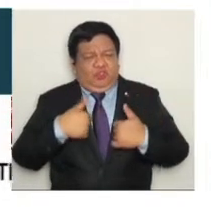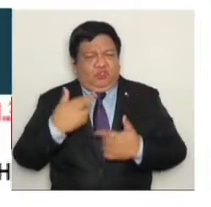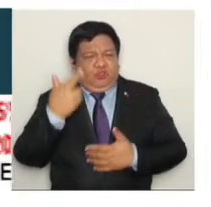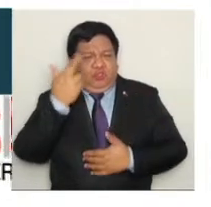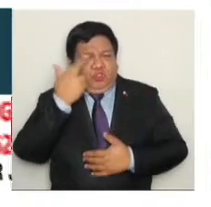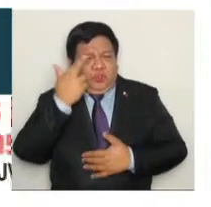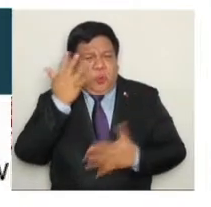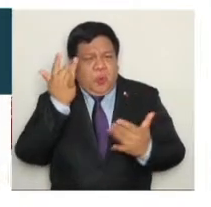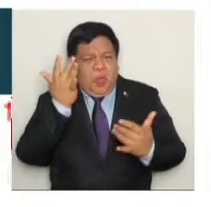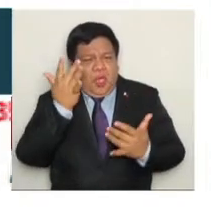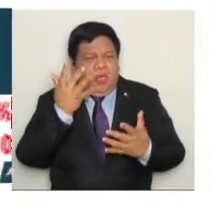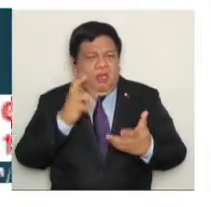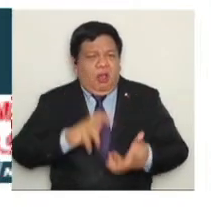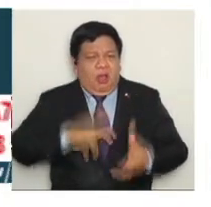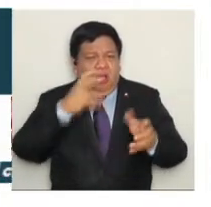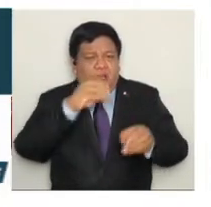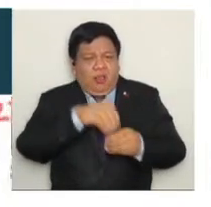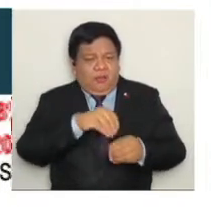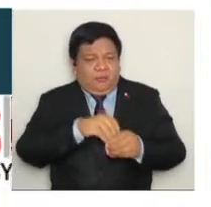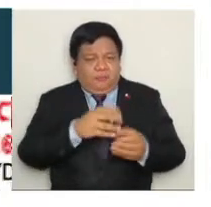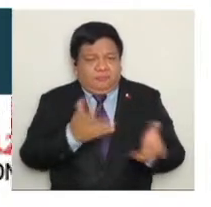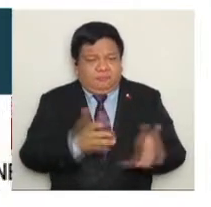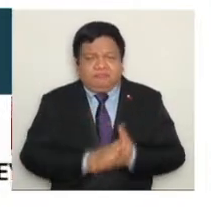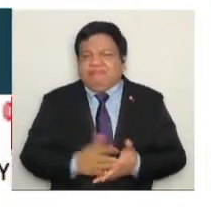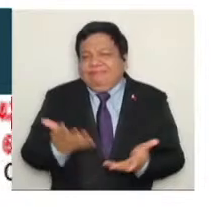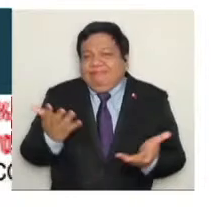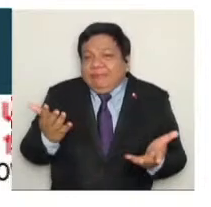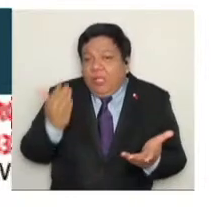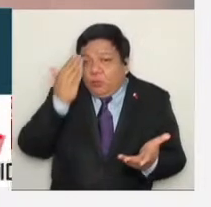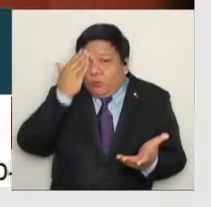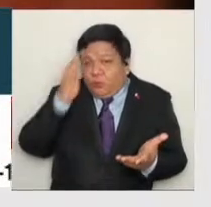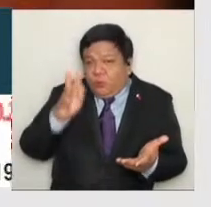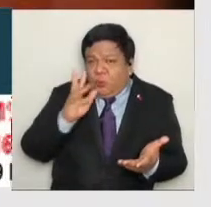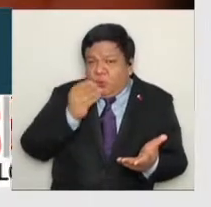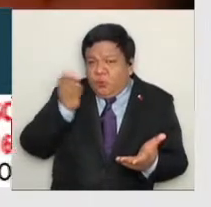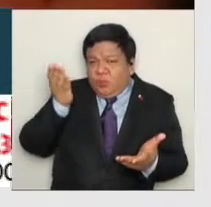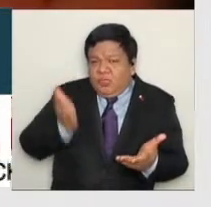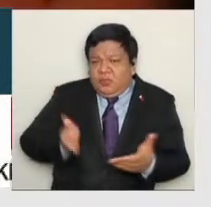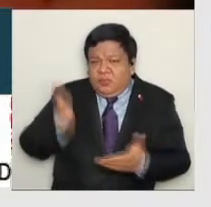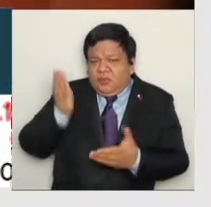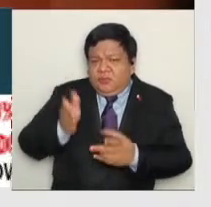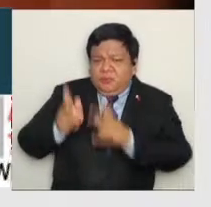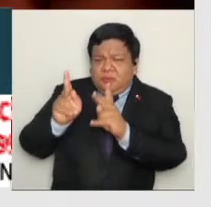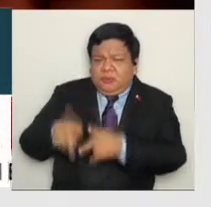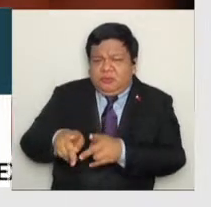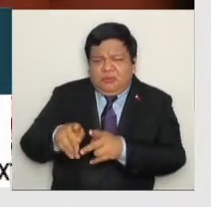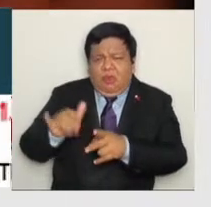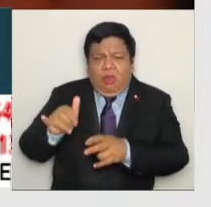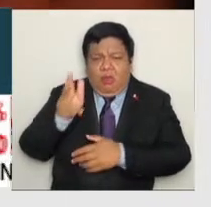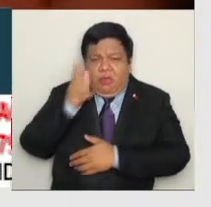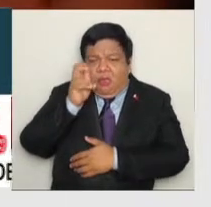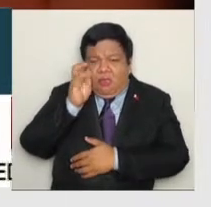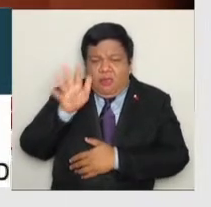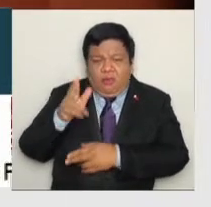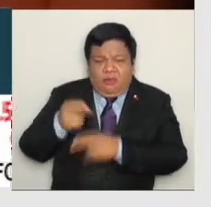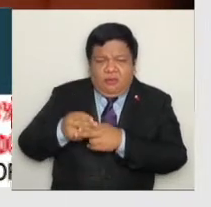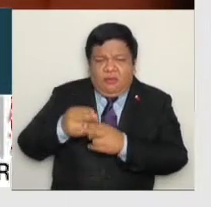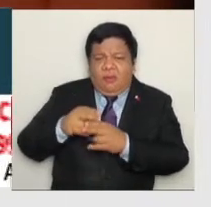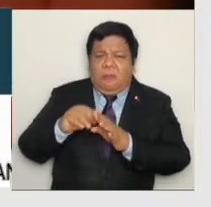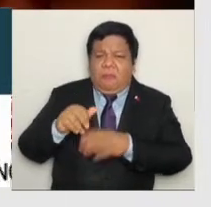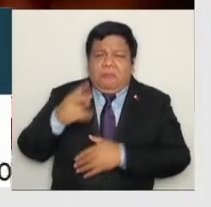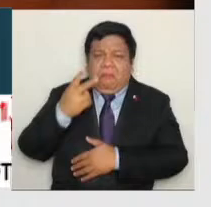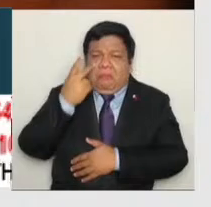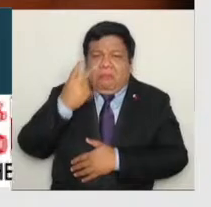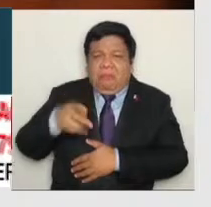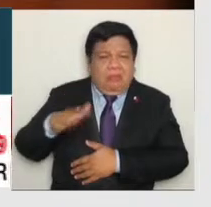don't know what is happening in the party. Go ahead. I don't know who that person is. I have not heard of his name. I have not seen him. So I